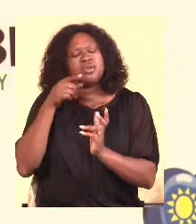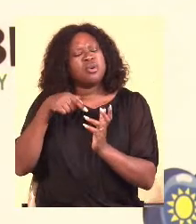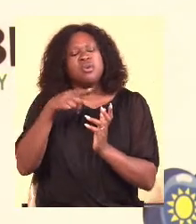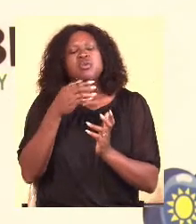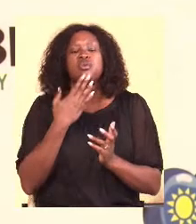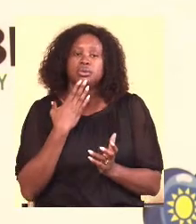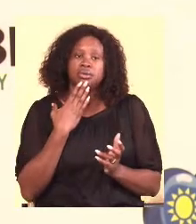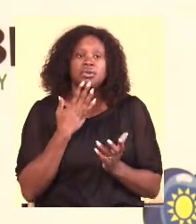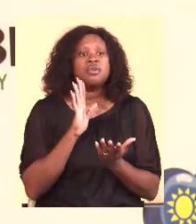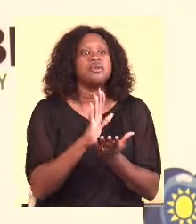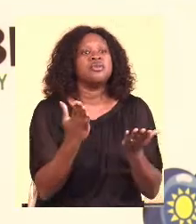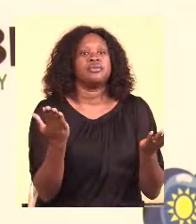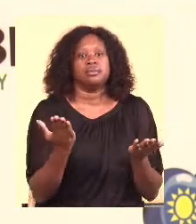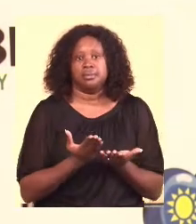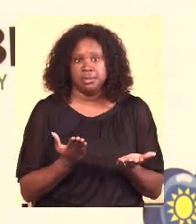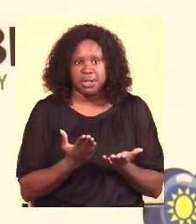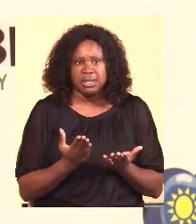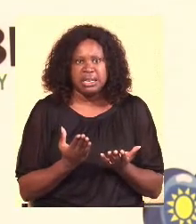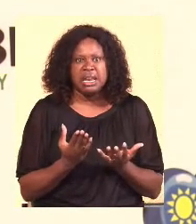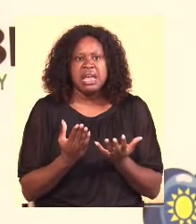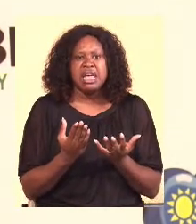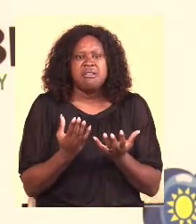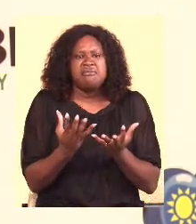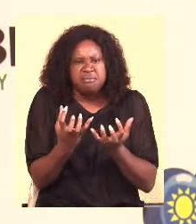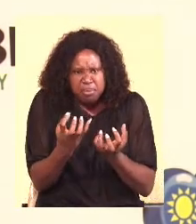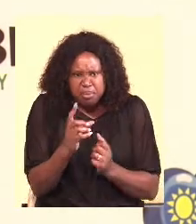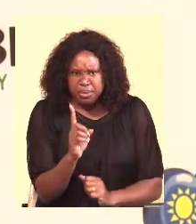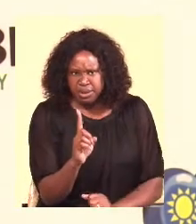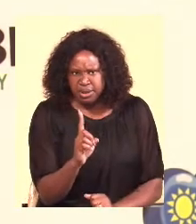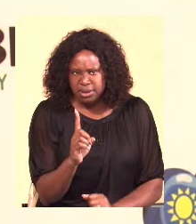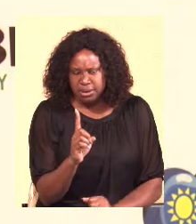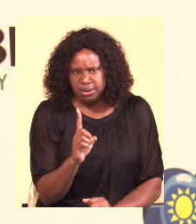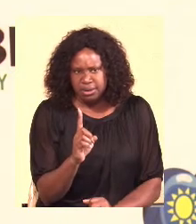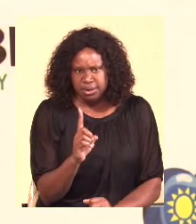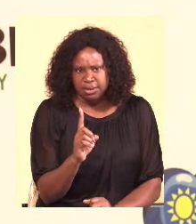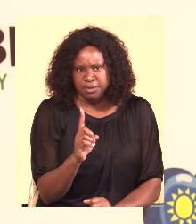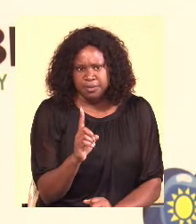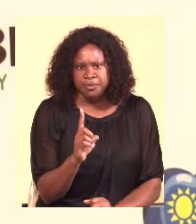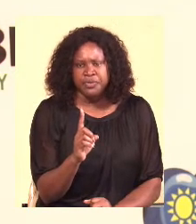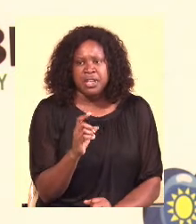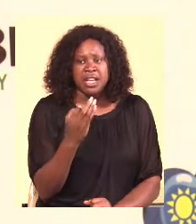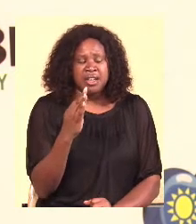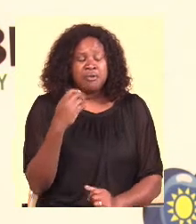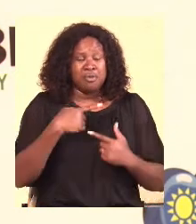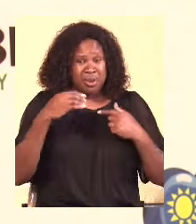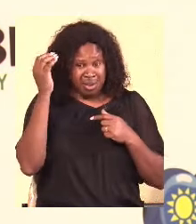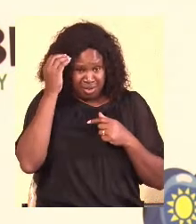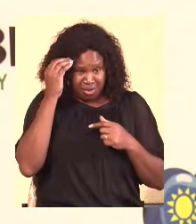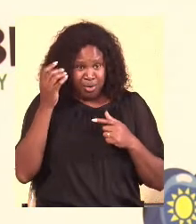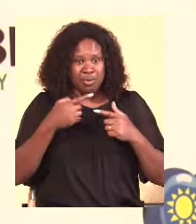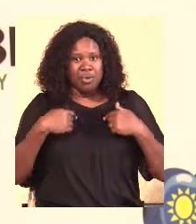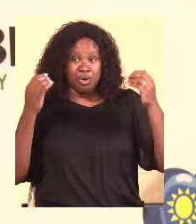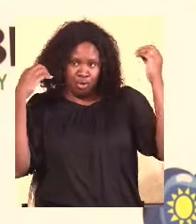they are, what do they lack. Once we know that, we would be able to assist where we